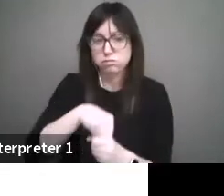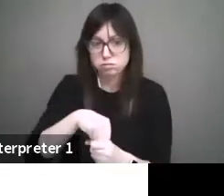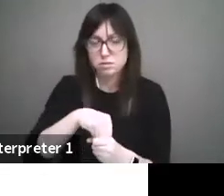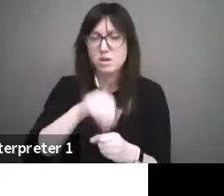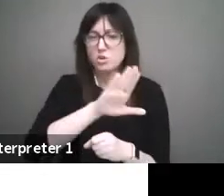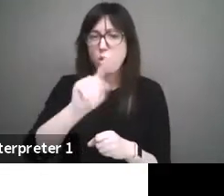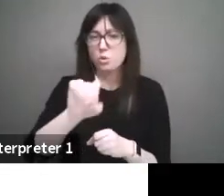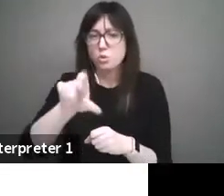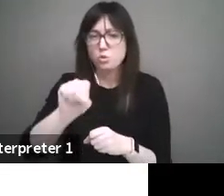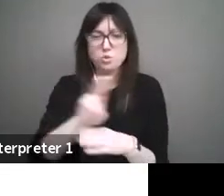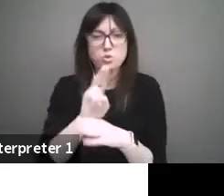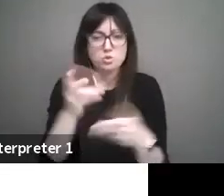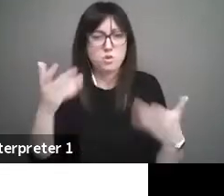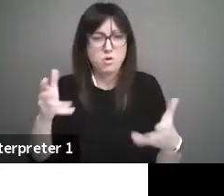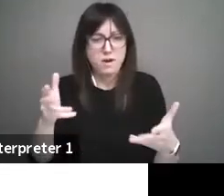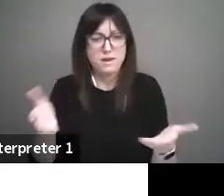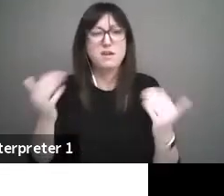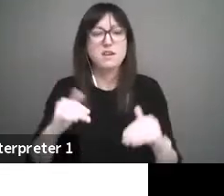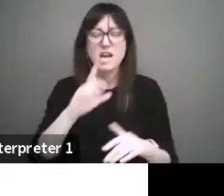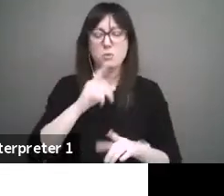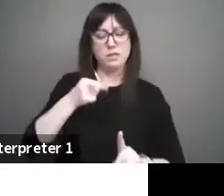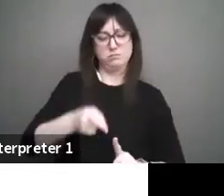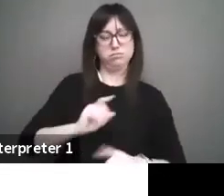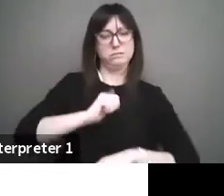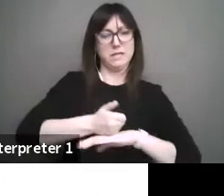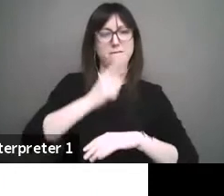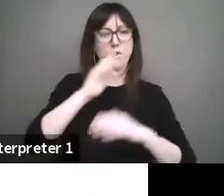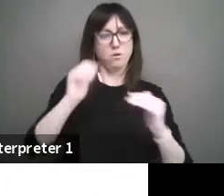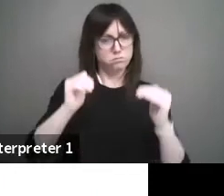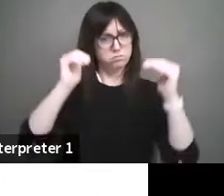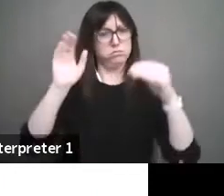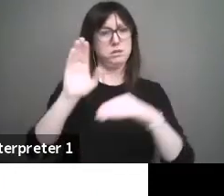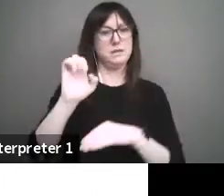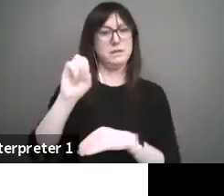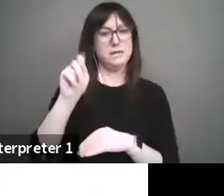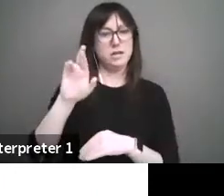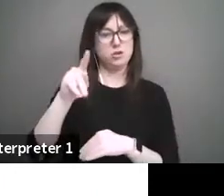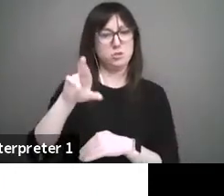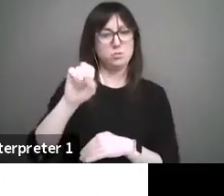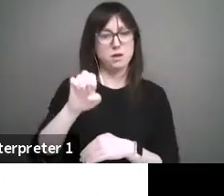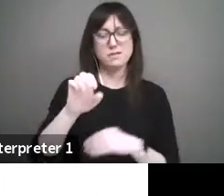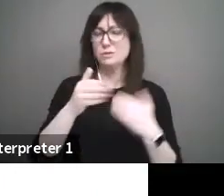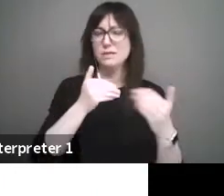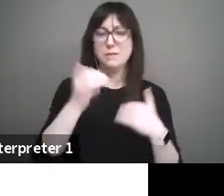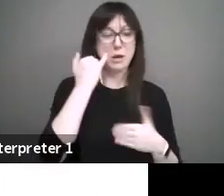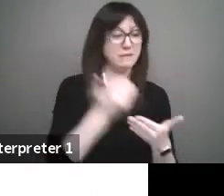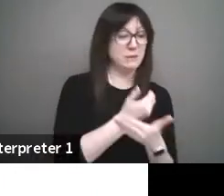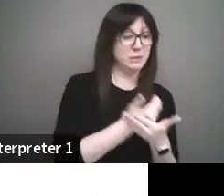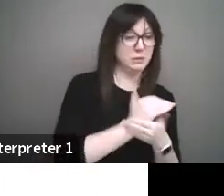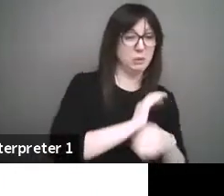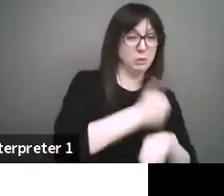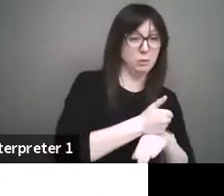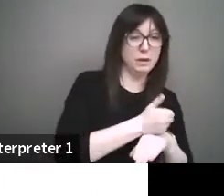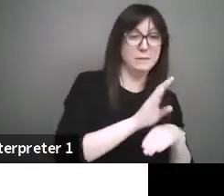using. And Vidyard is actually built for enterprise level companies as well. So from startups to the Microsofts of the